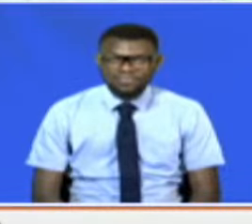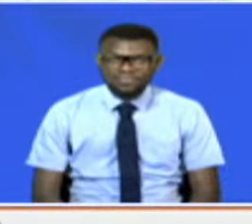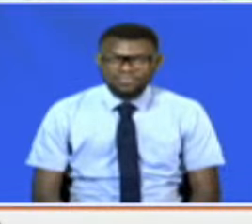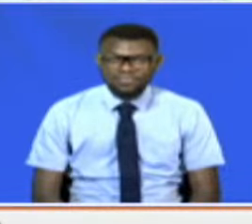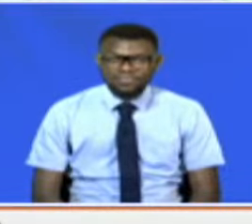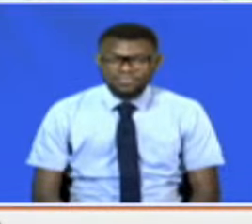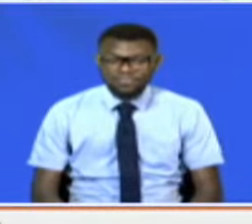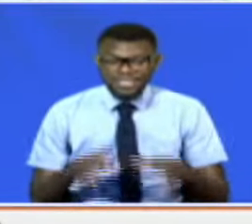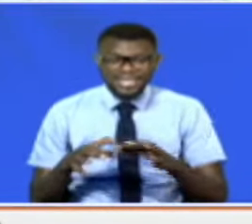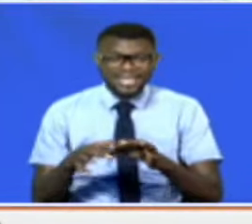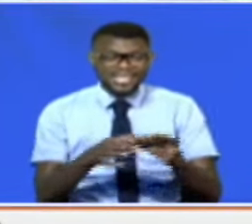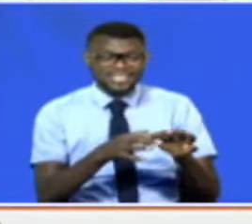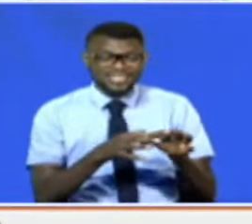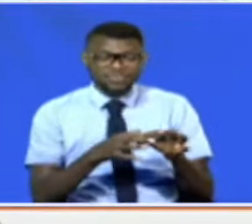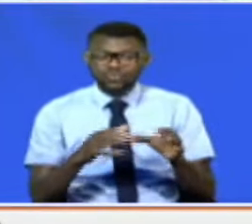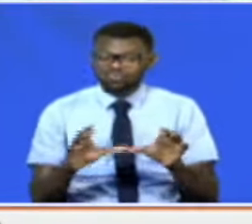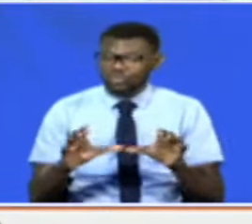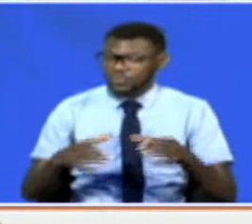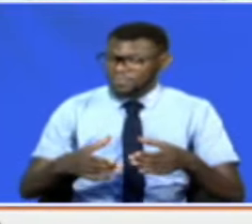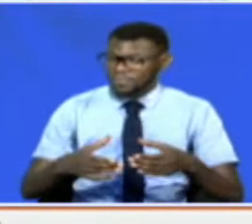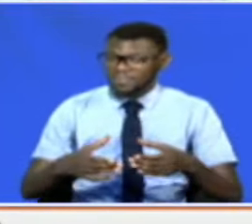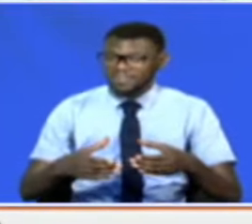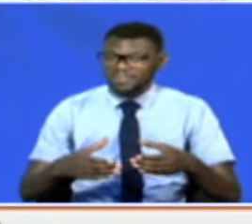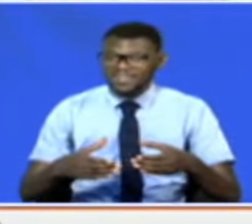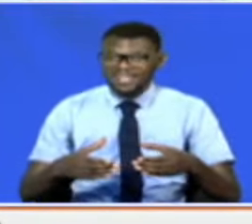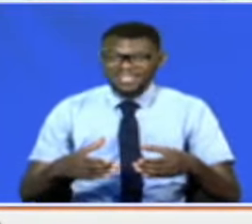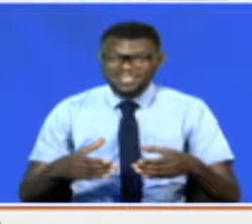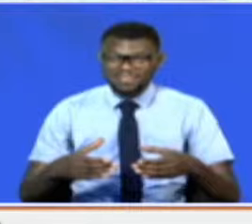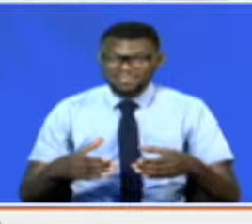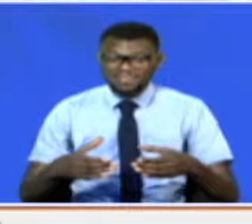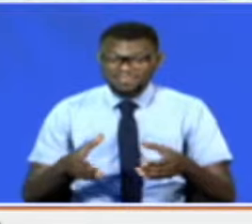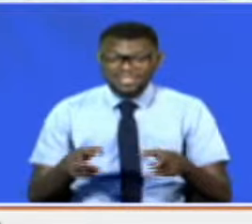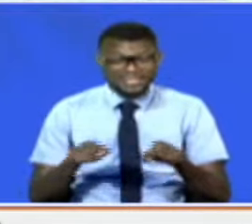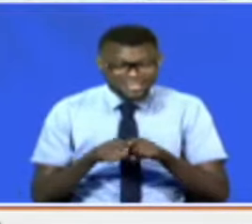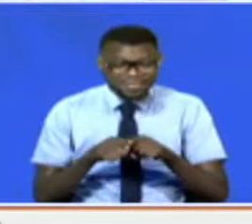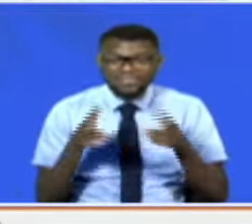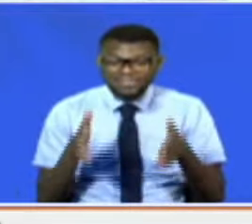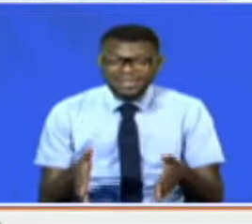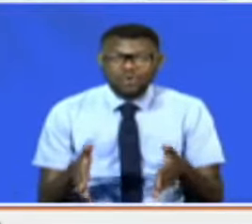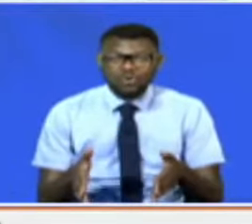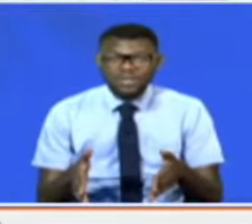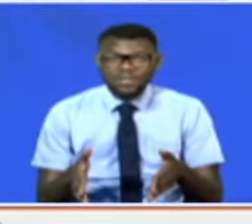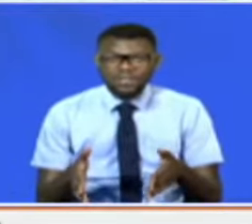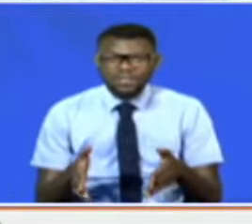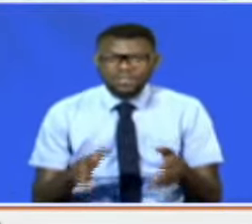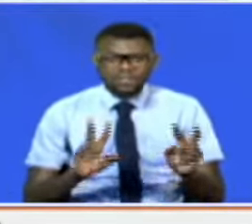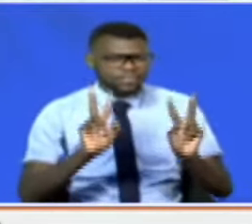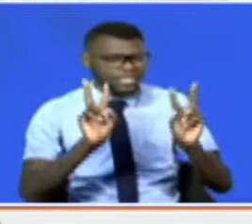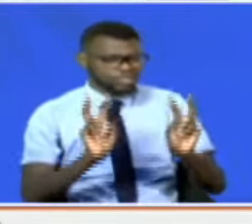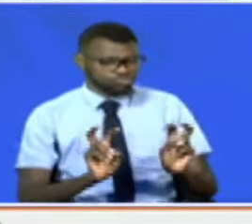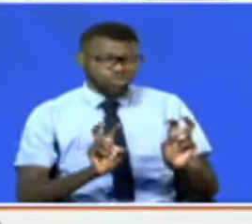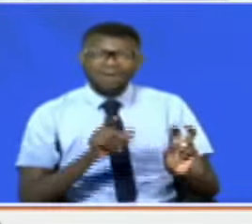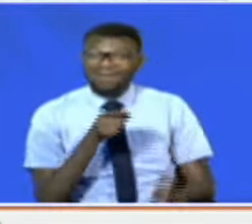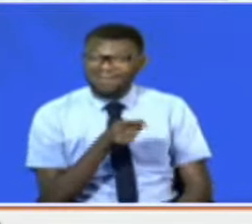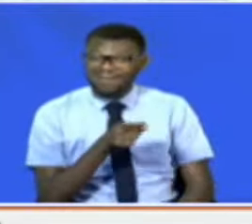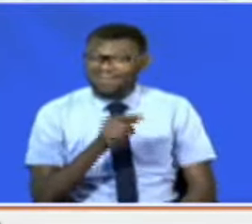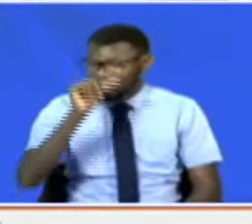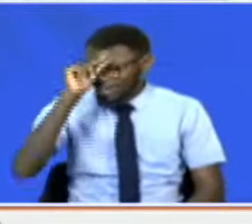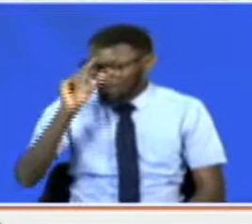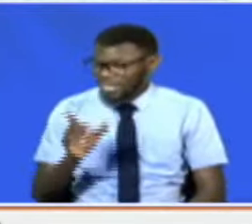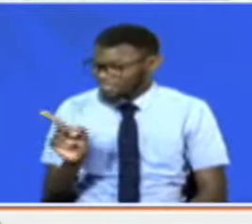within Azimio, as it will be, as it is even now. Juu ya swala hilo, gavana,